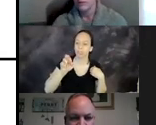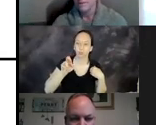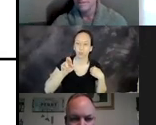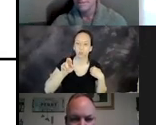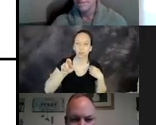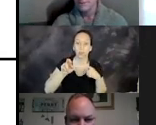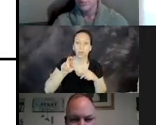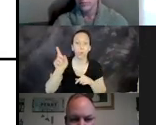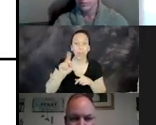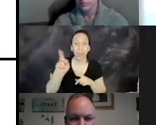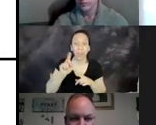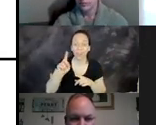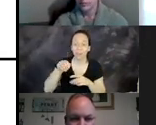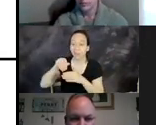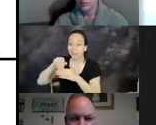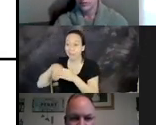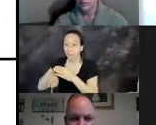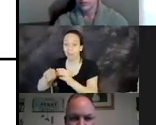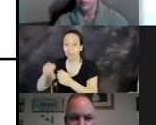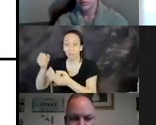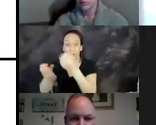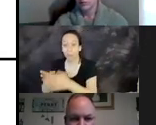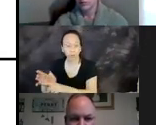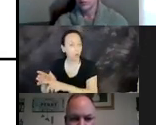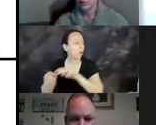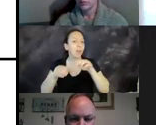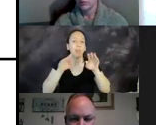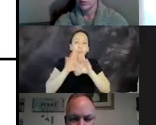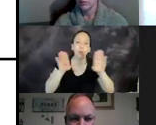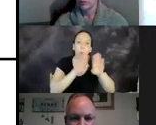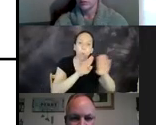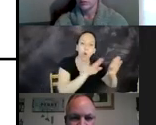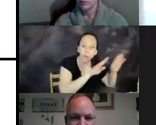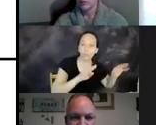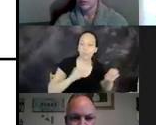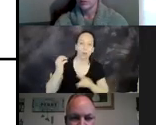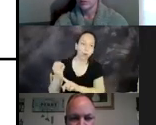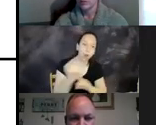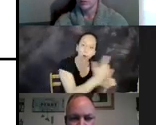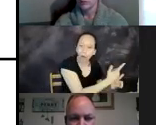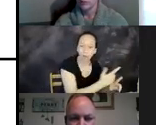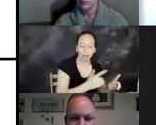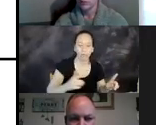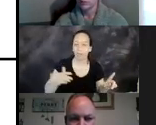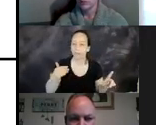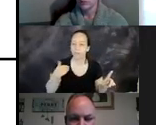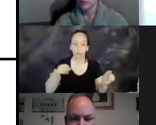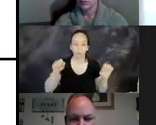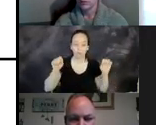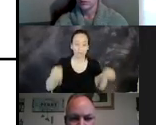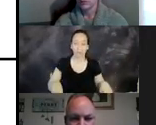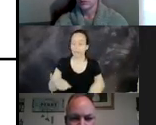of all of the buses and all of the doors of all of the Green Line trolleys, so that you can tap on board those